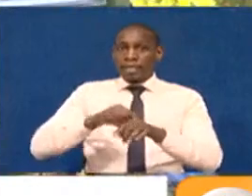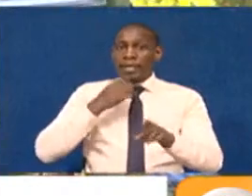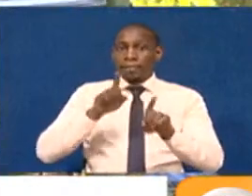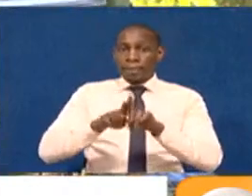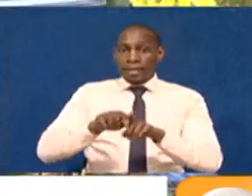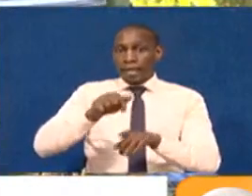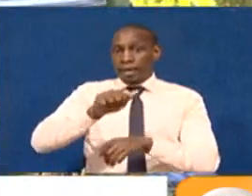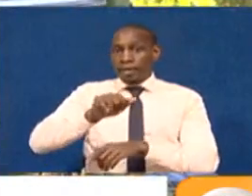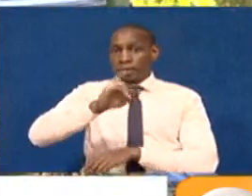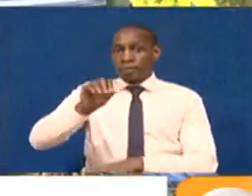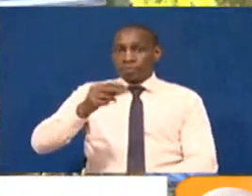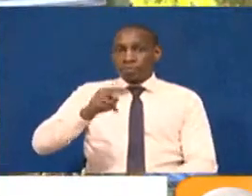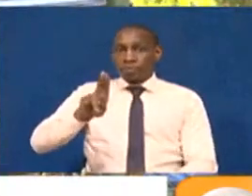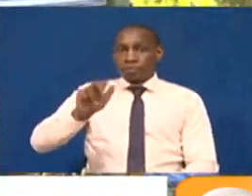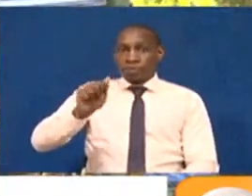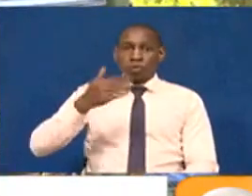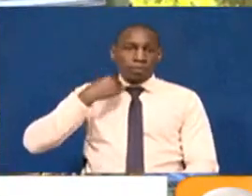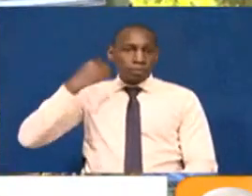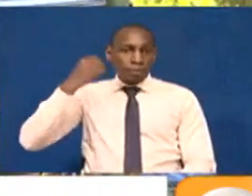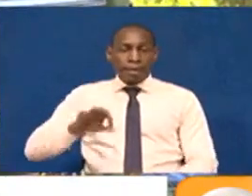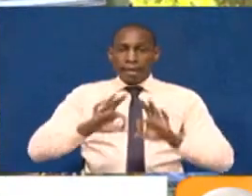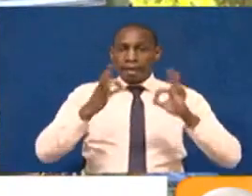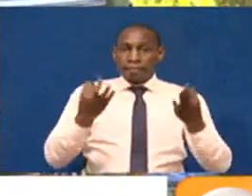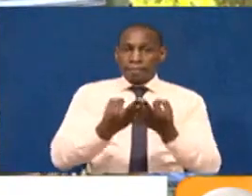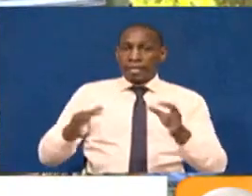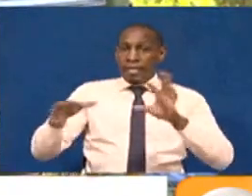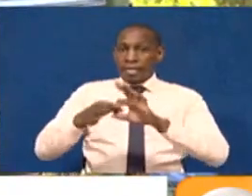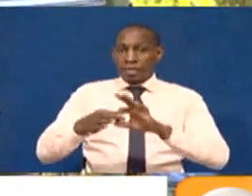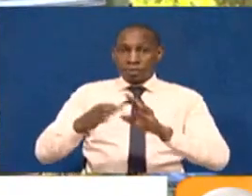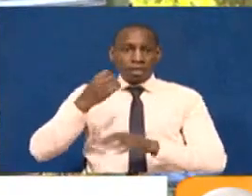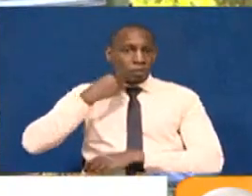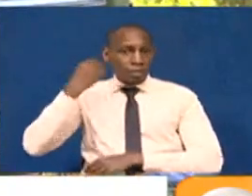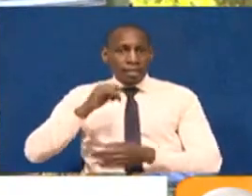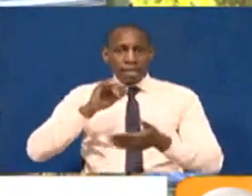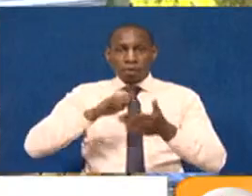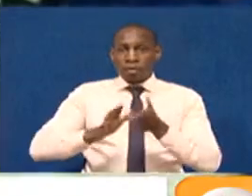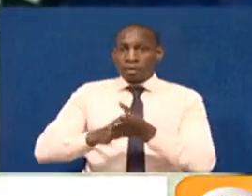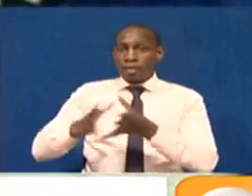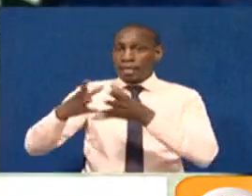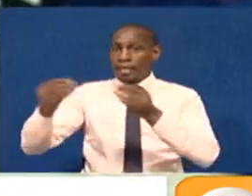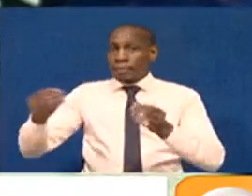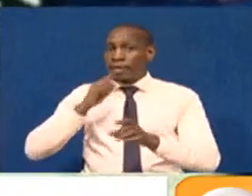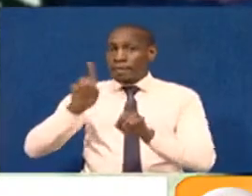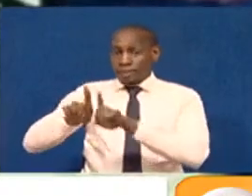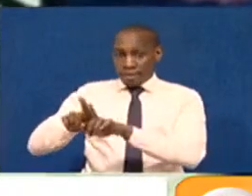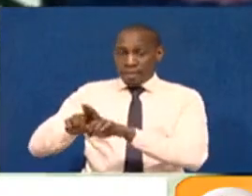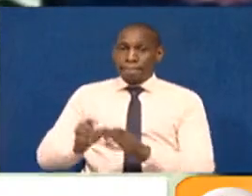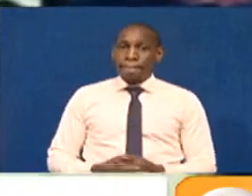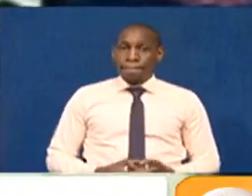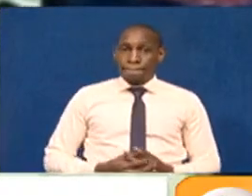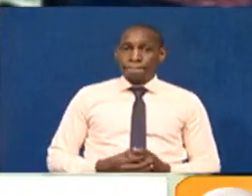brother, Joshua Bosire, committed suicide. The family attributes these actions to the mysterious disappearance of the